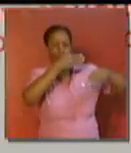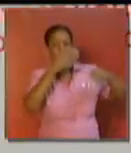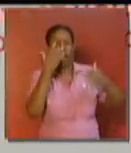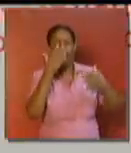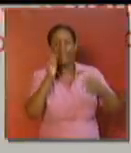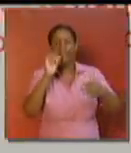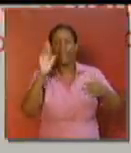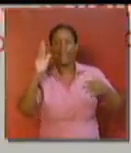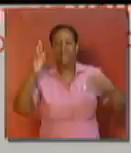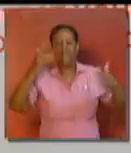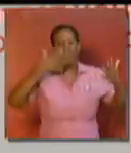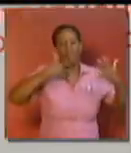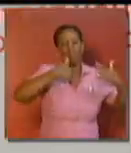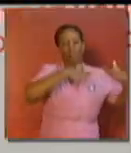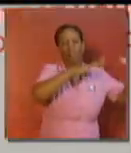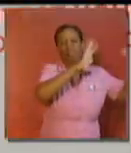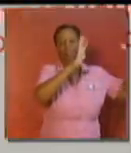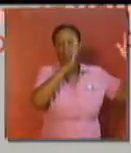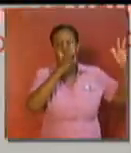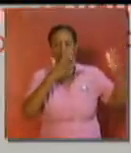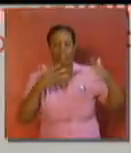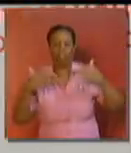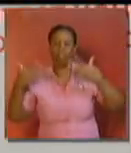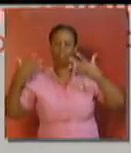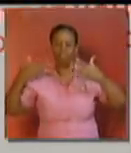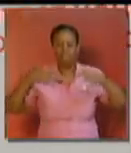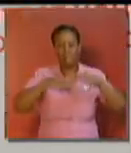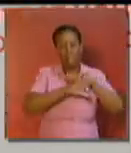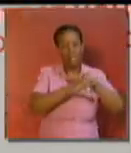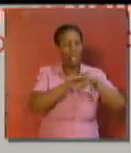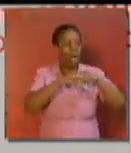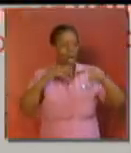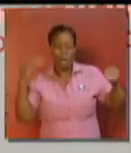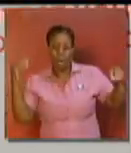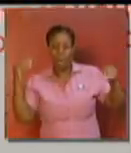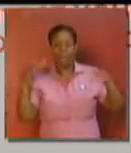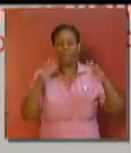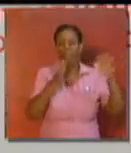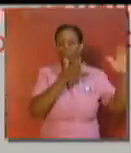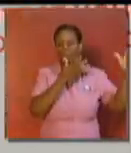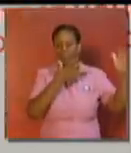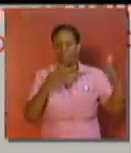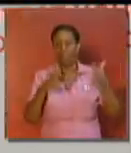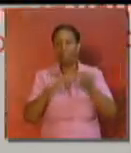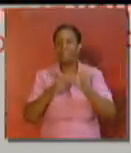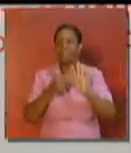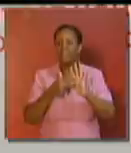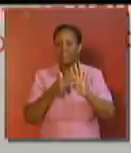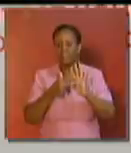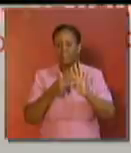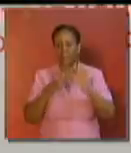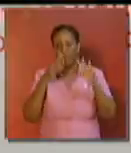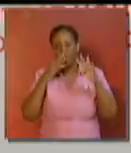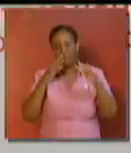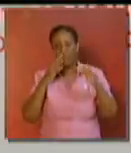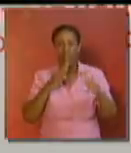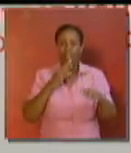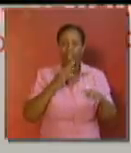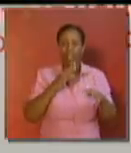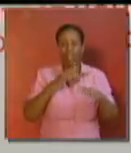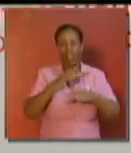infected droplets lingering, floating around in the air, and that reduces the risk of transmission. Clearly, not sharing